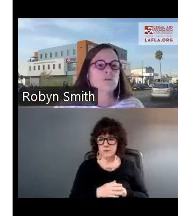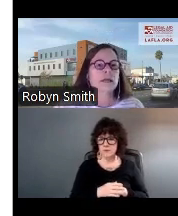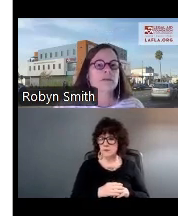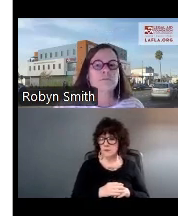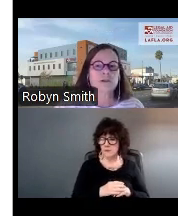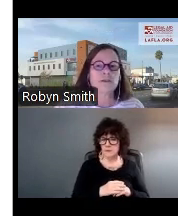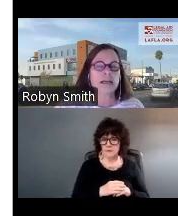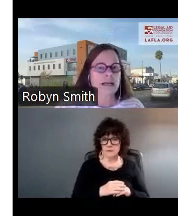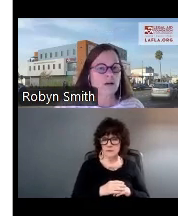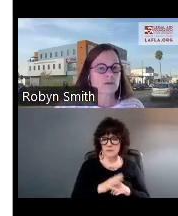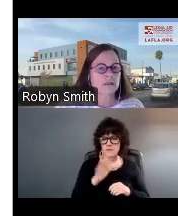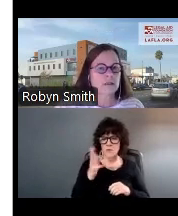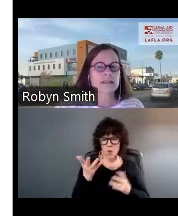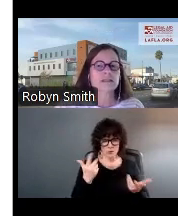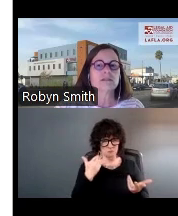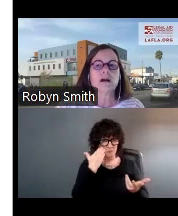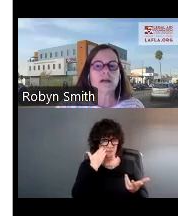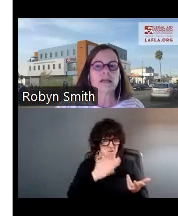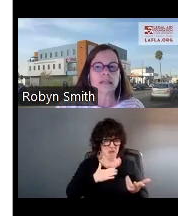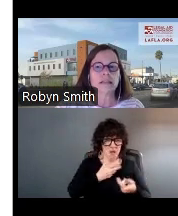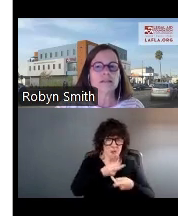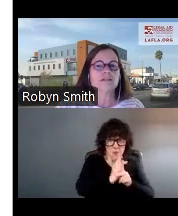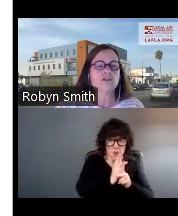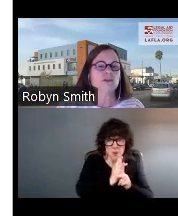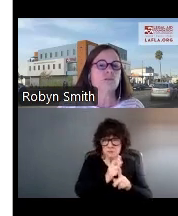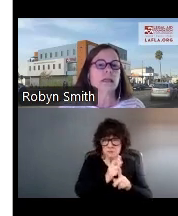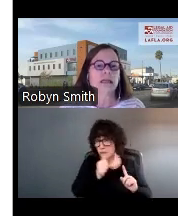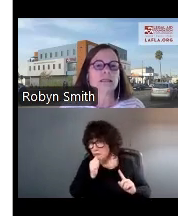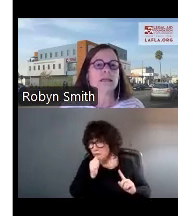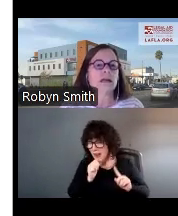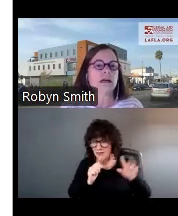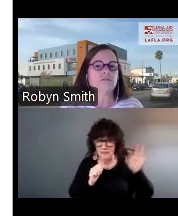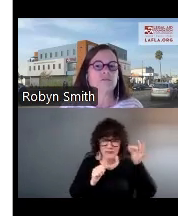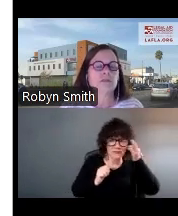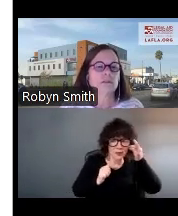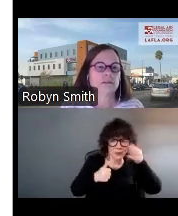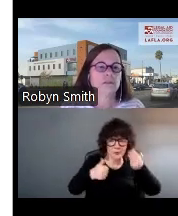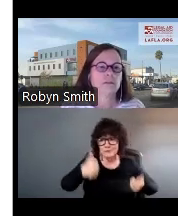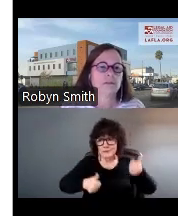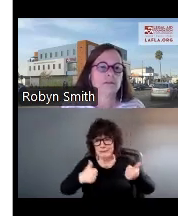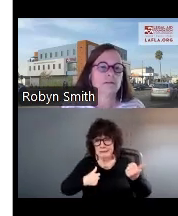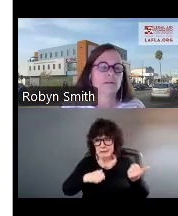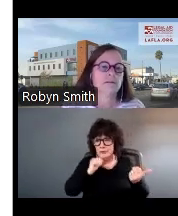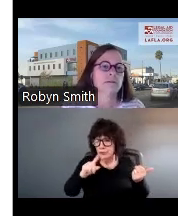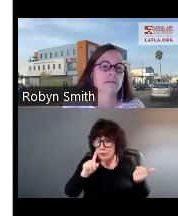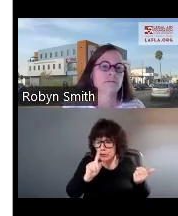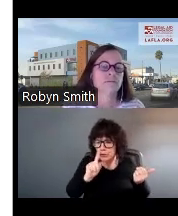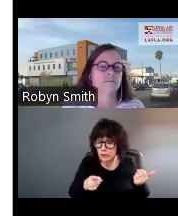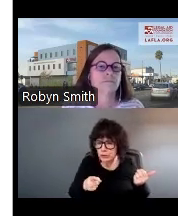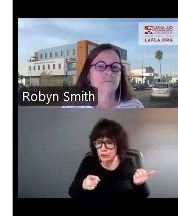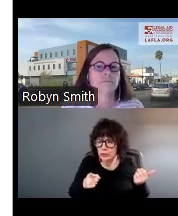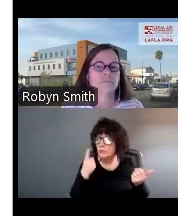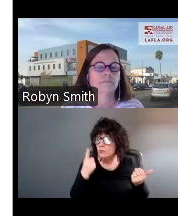So one way to figure that out is to log in to studentaid.gov.